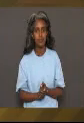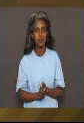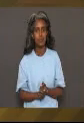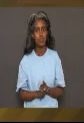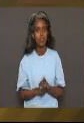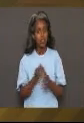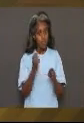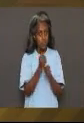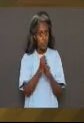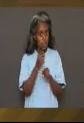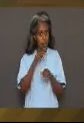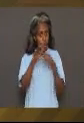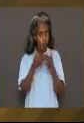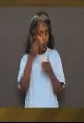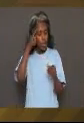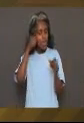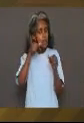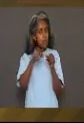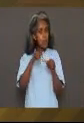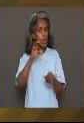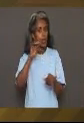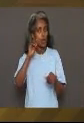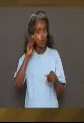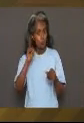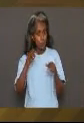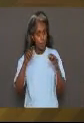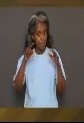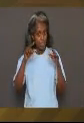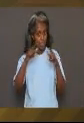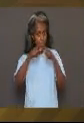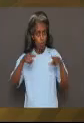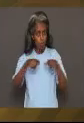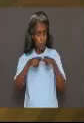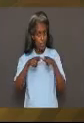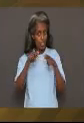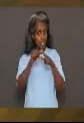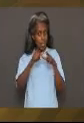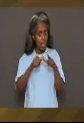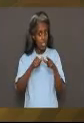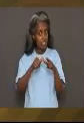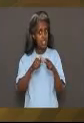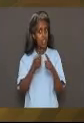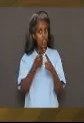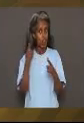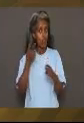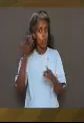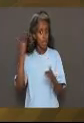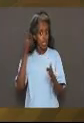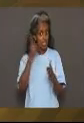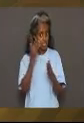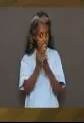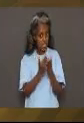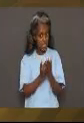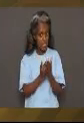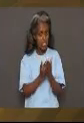we all remember what complementary angles are from last lesson? A brief